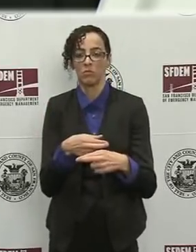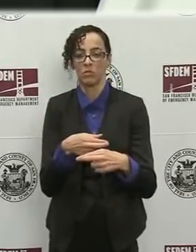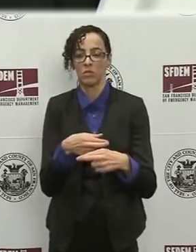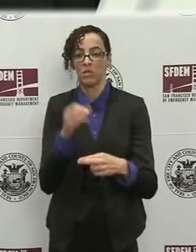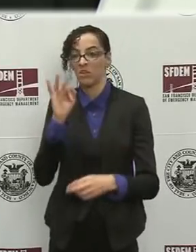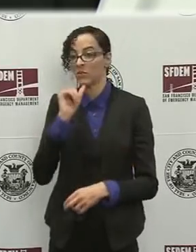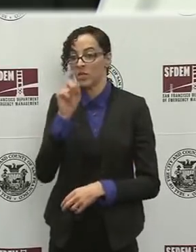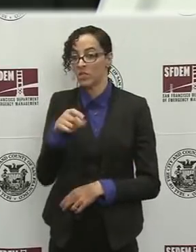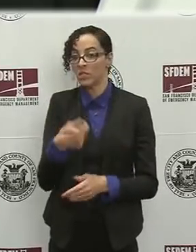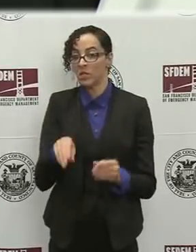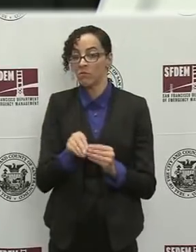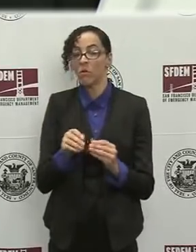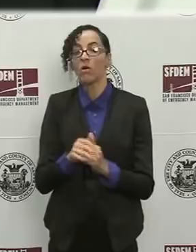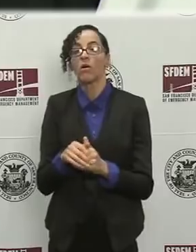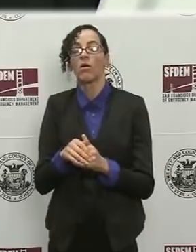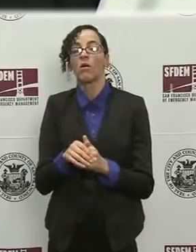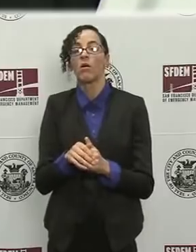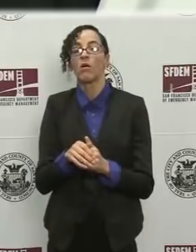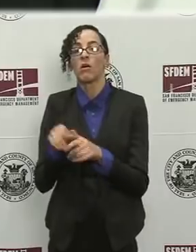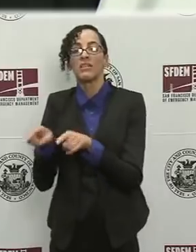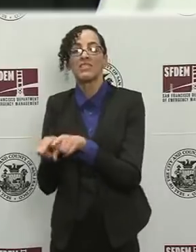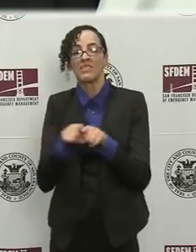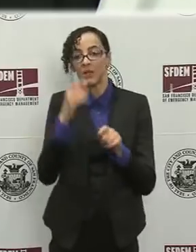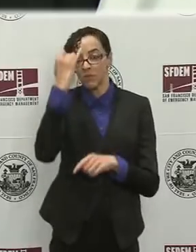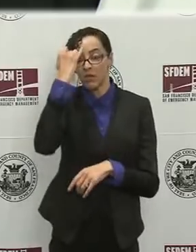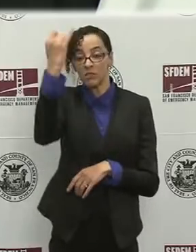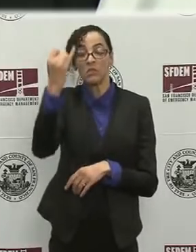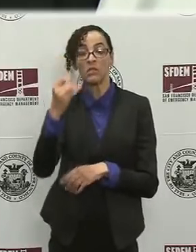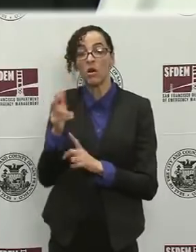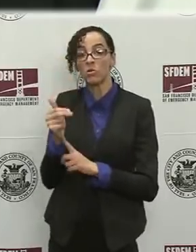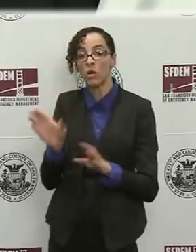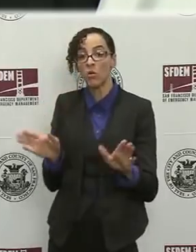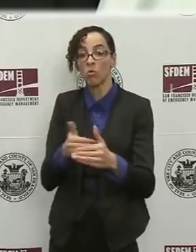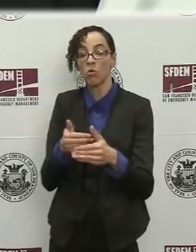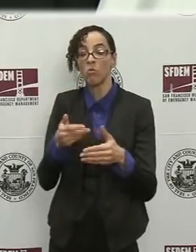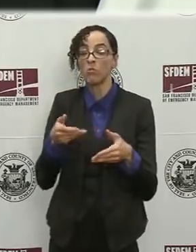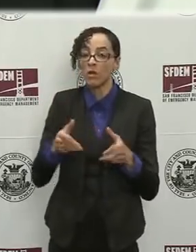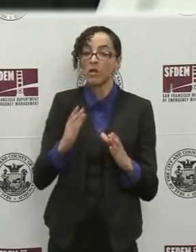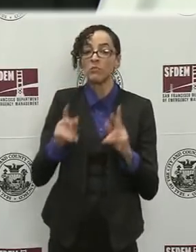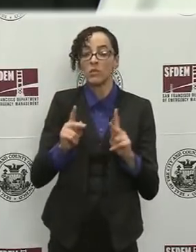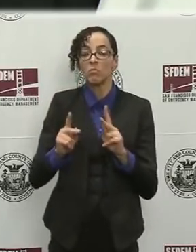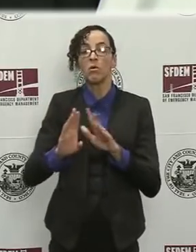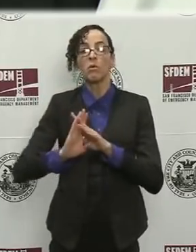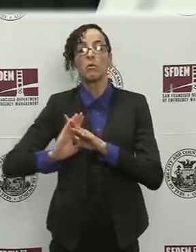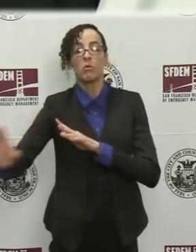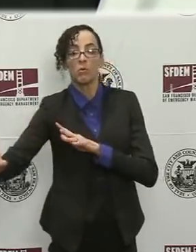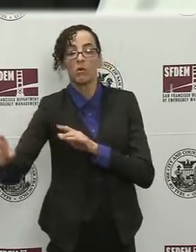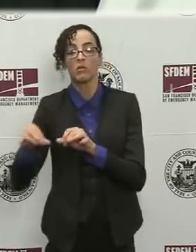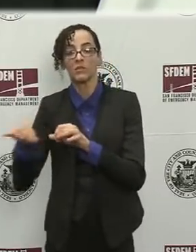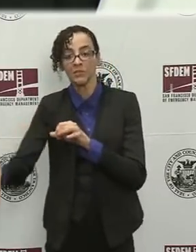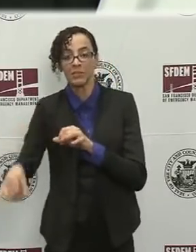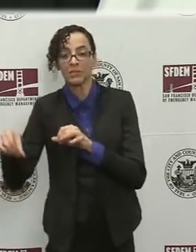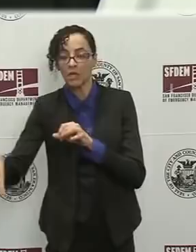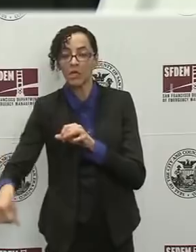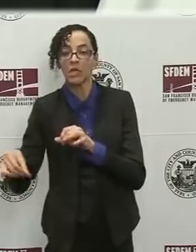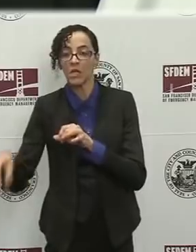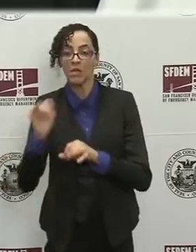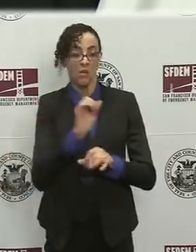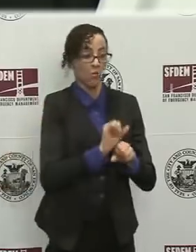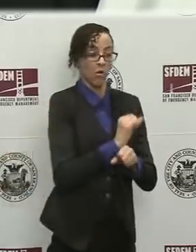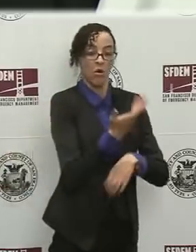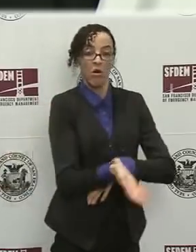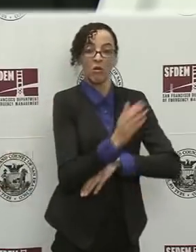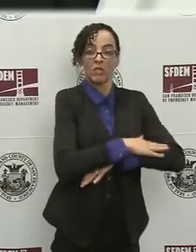the hotel rooms provide an exit for people from hospitals and shelters when someone needs to be quarantined, Moscone